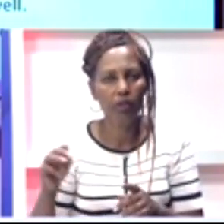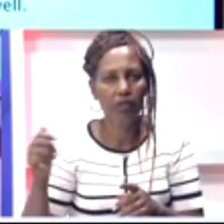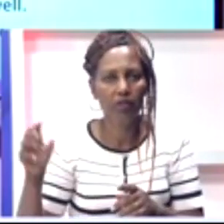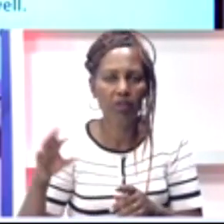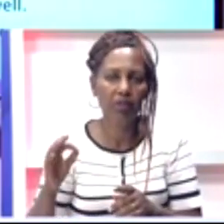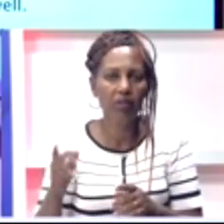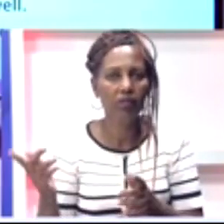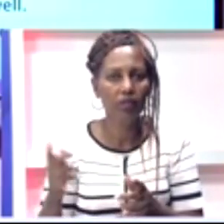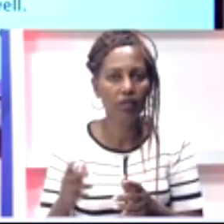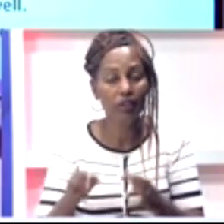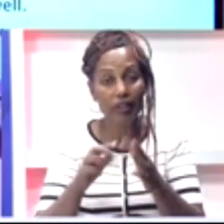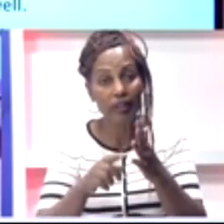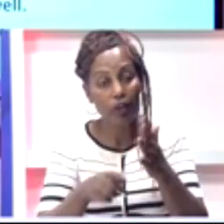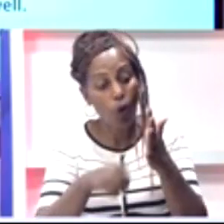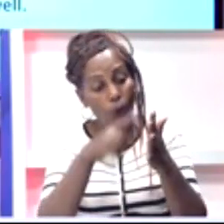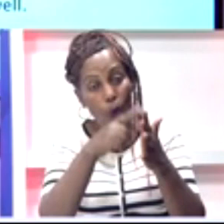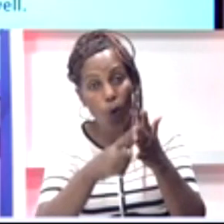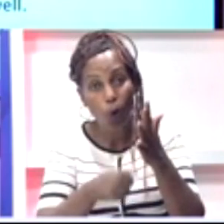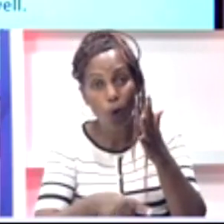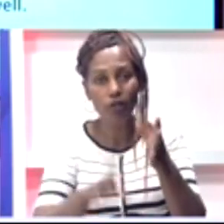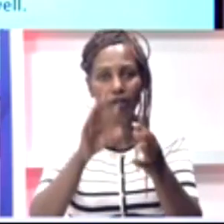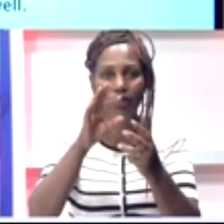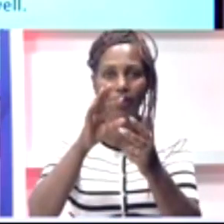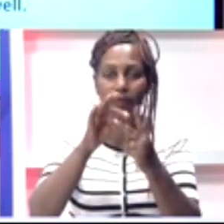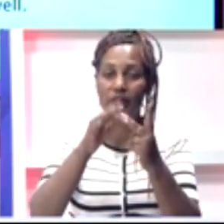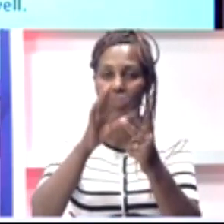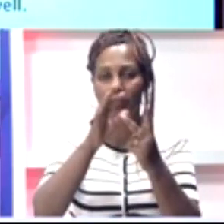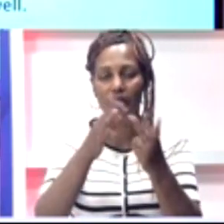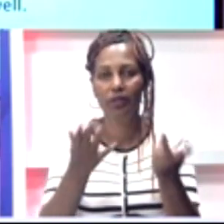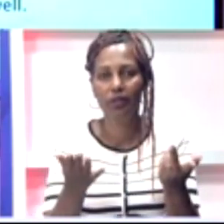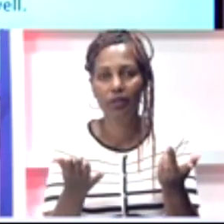sure. And other uncertainty expressions are also possible there.